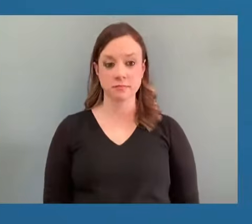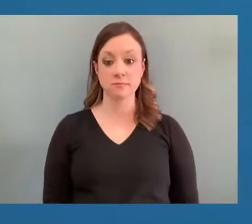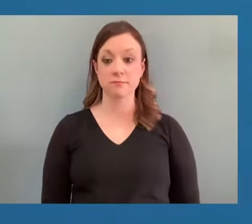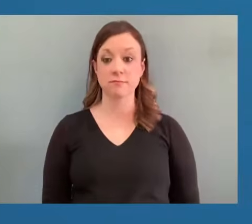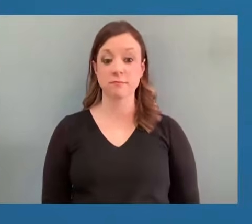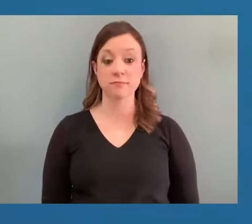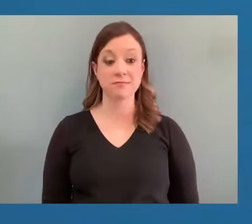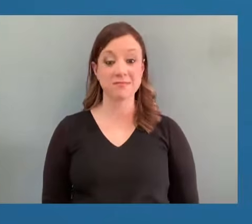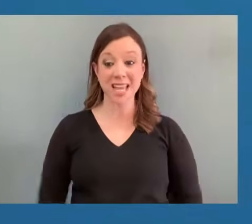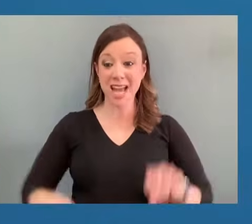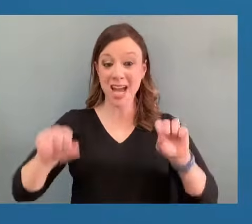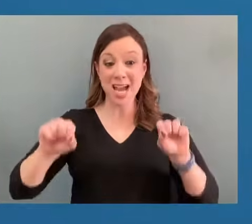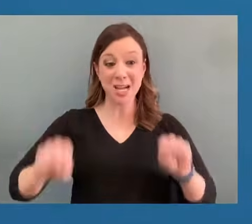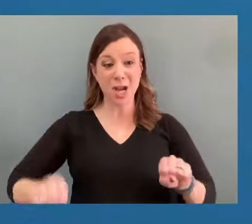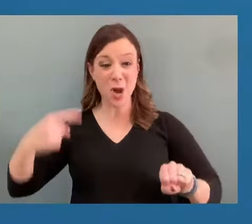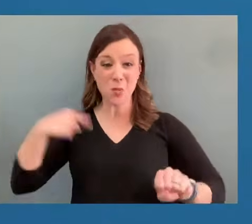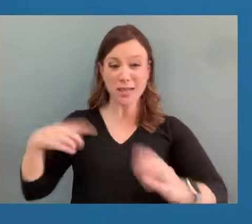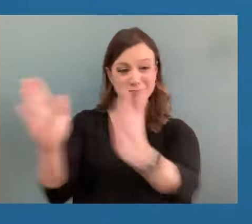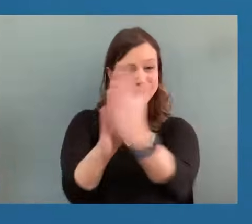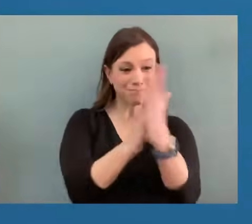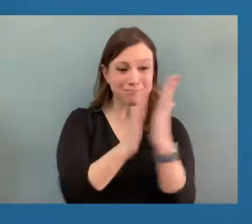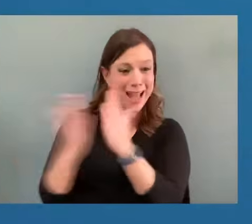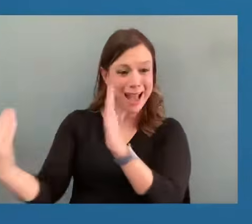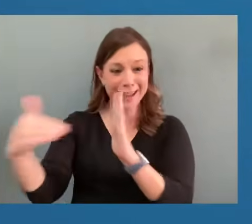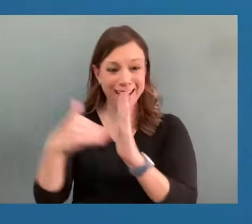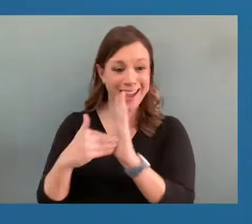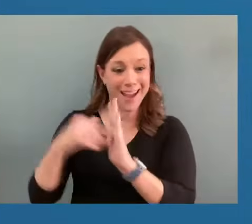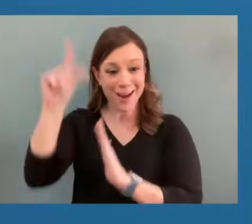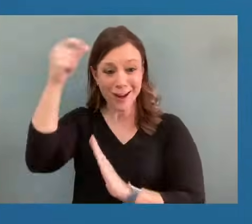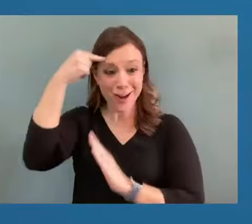Can we hear it for our governor, Kathy Hochul?